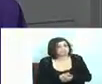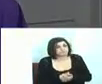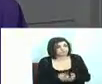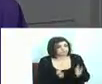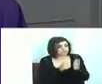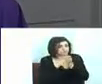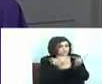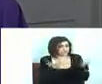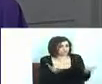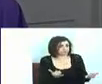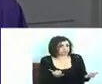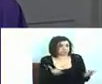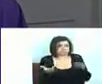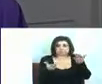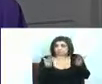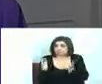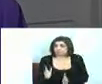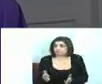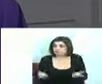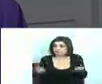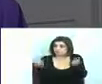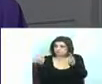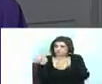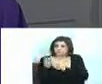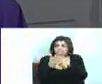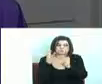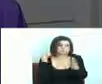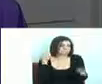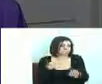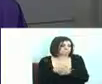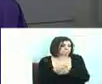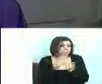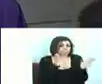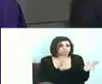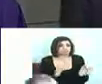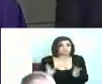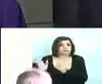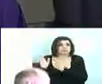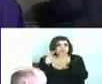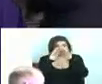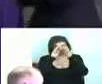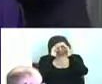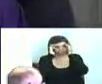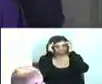I ask at this time that the ushers, acolytes, servers would come forward as we prepare.